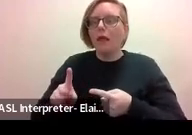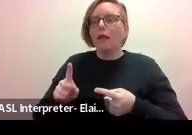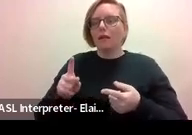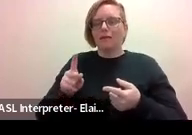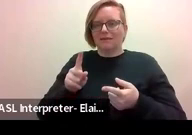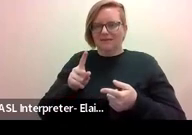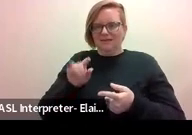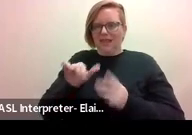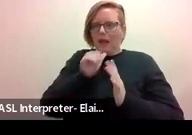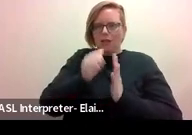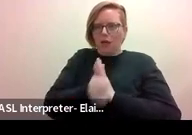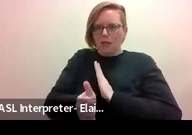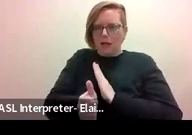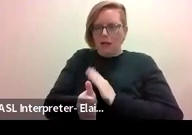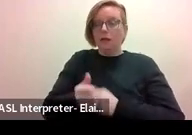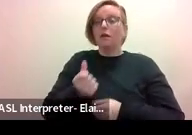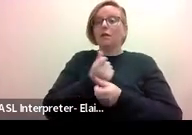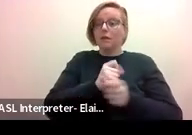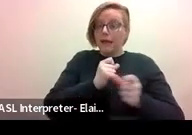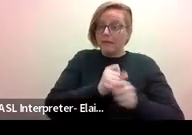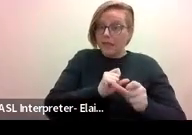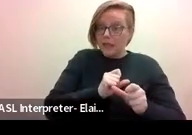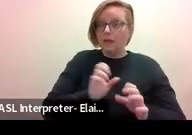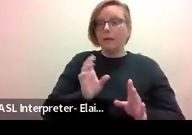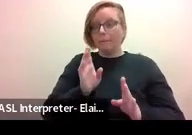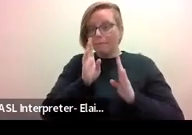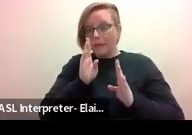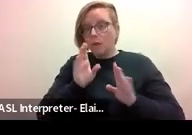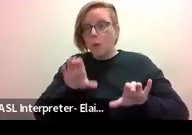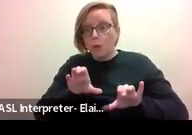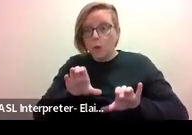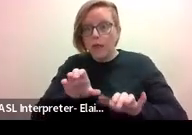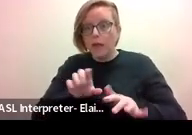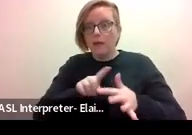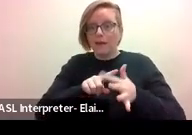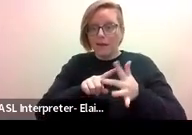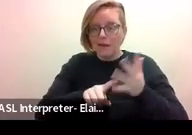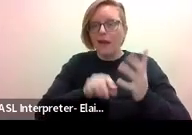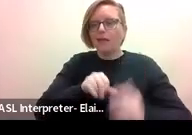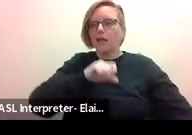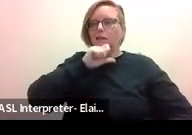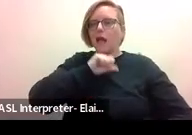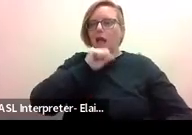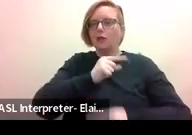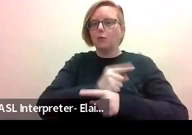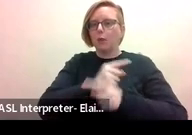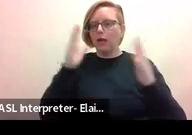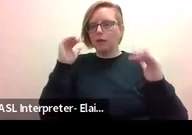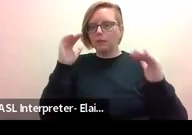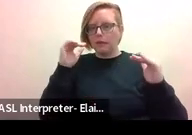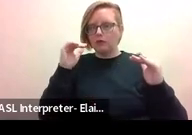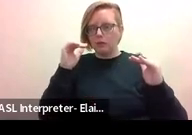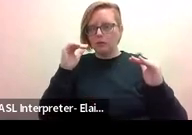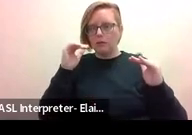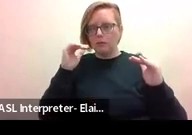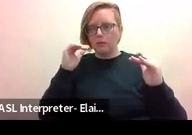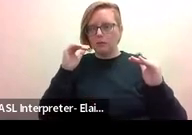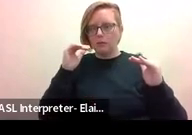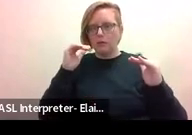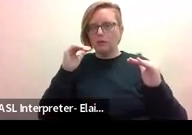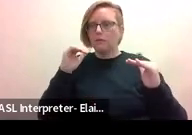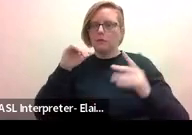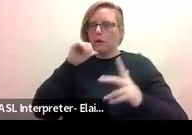skill. Safety, attention to task. These are all those age-appropriate expectations, not